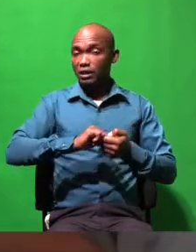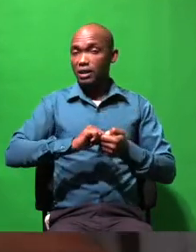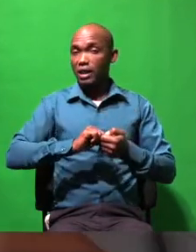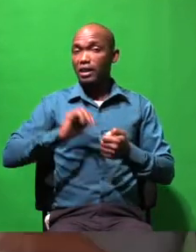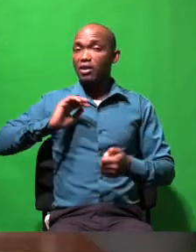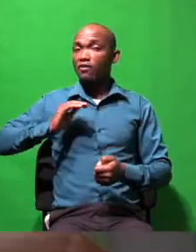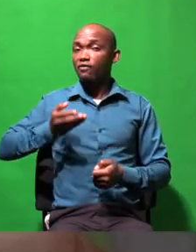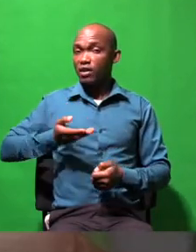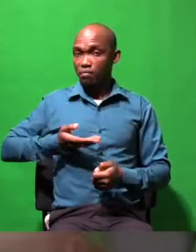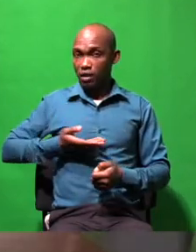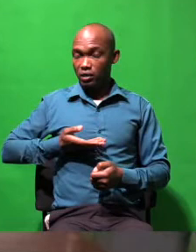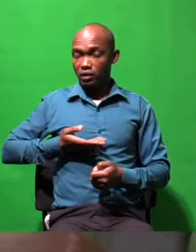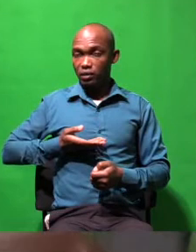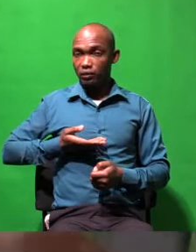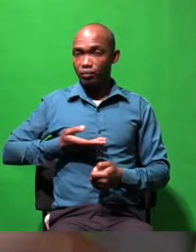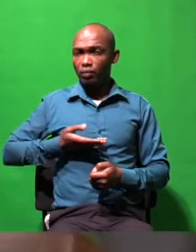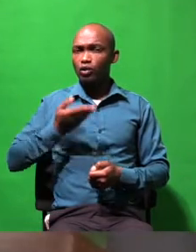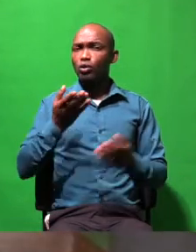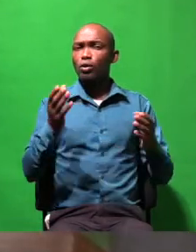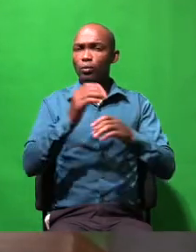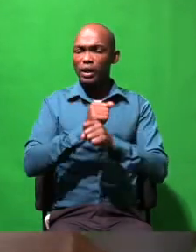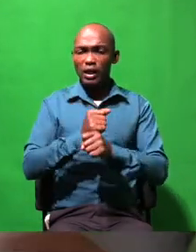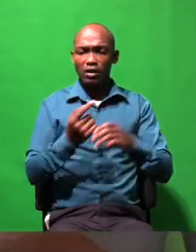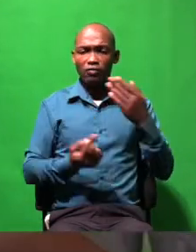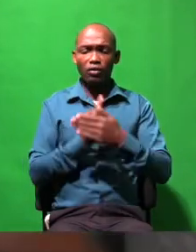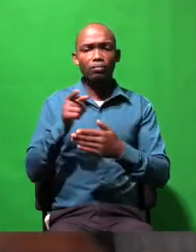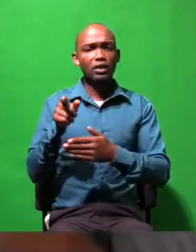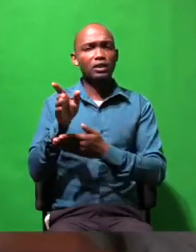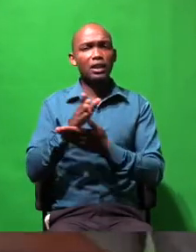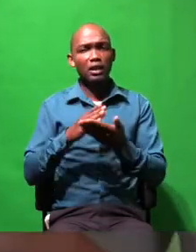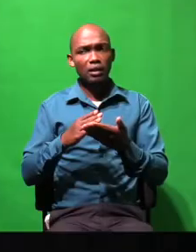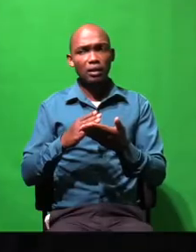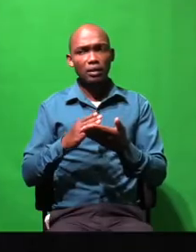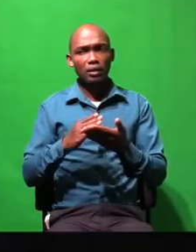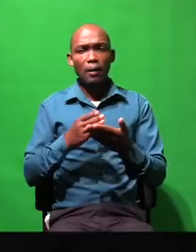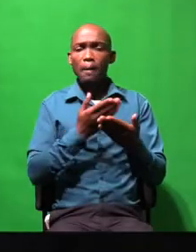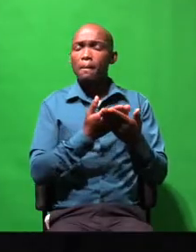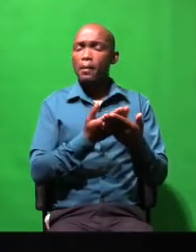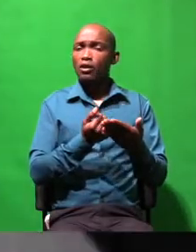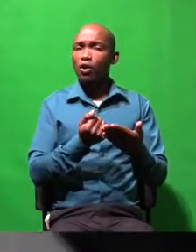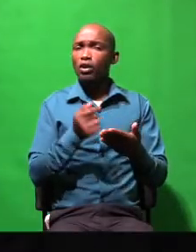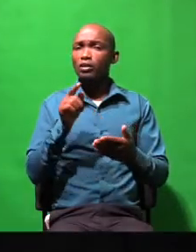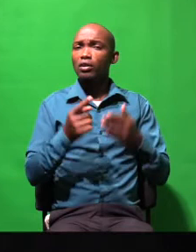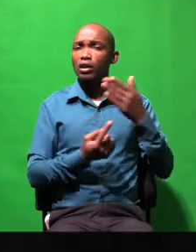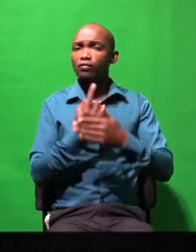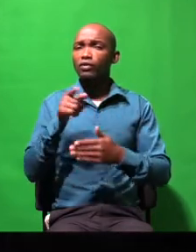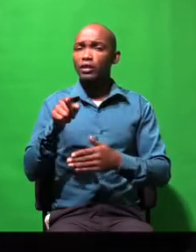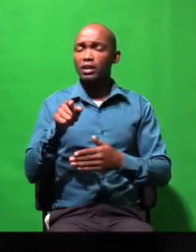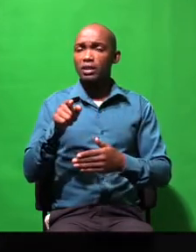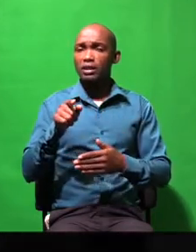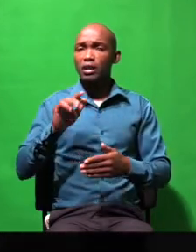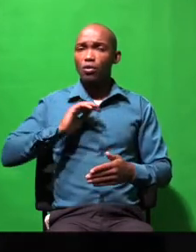we observe in this area? In order for female to be affected by